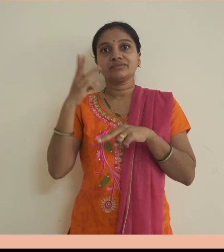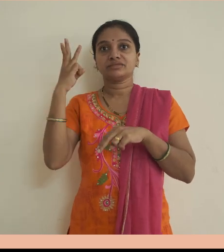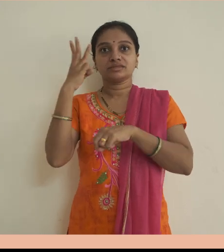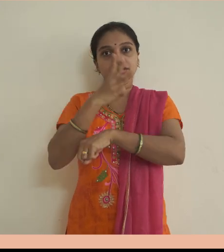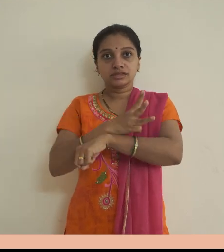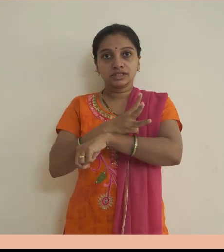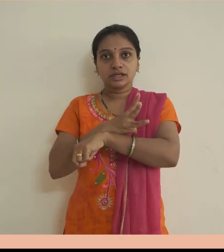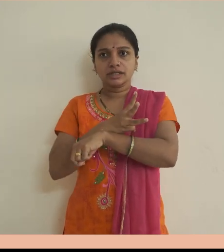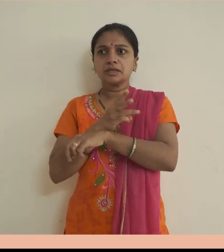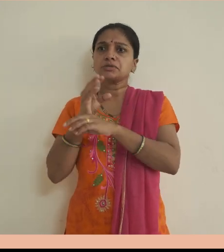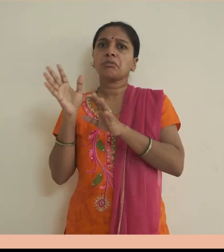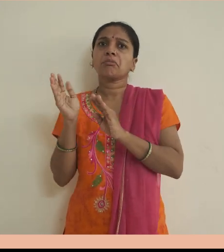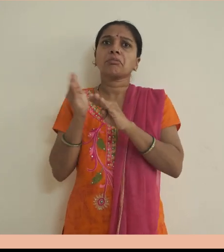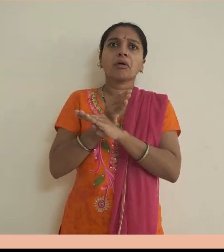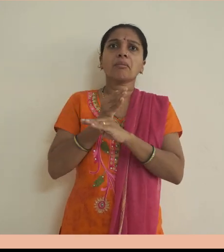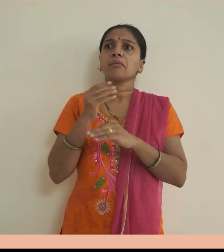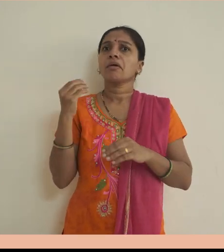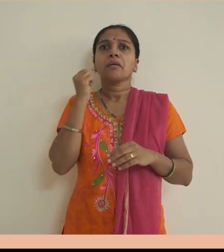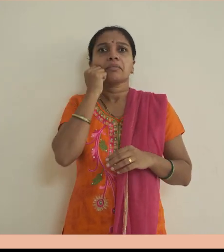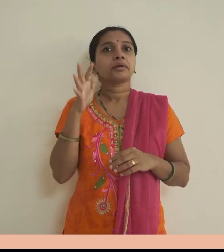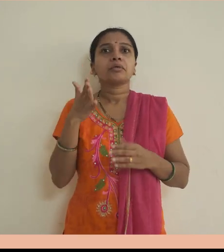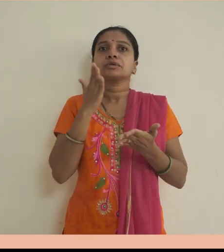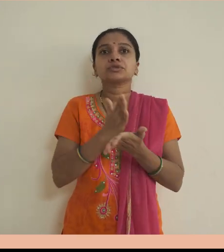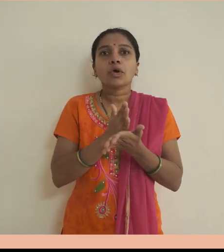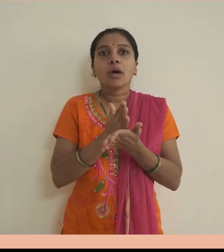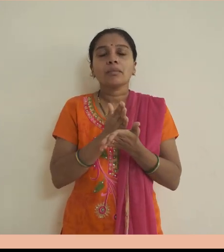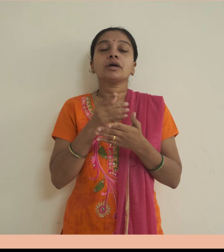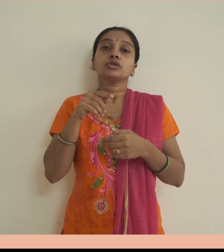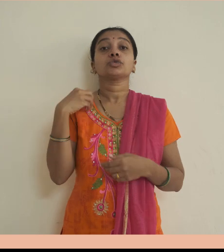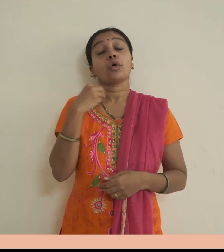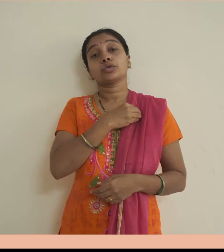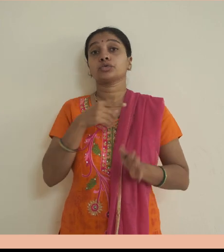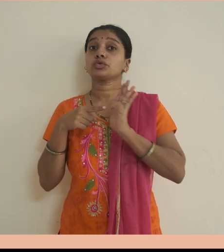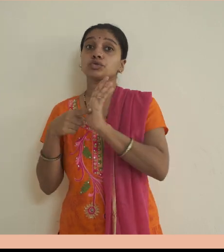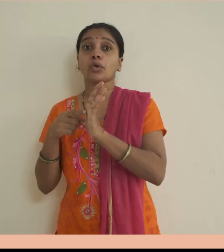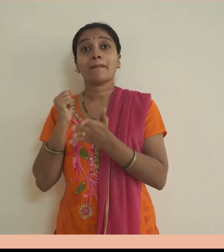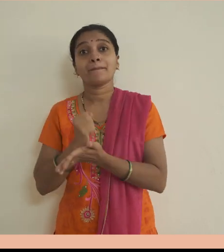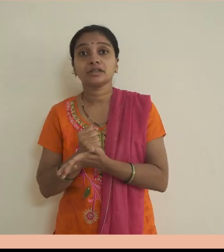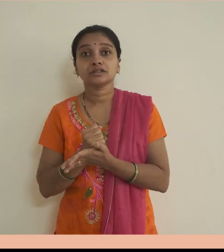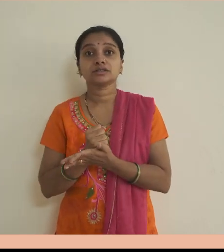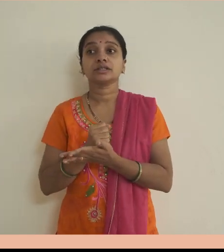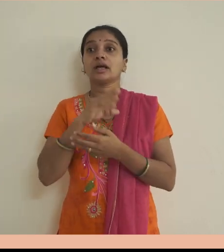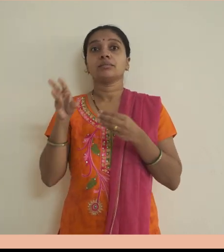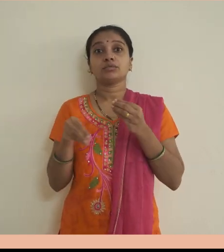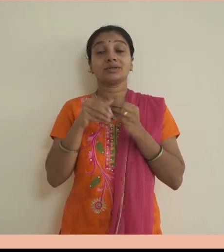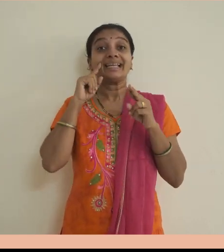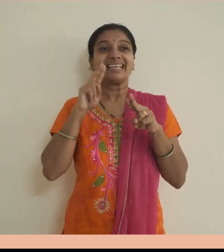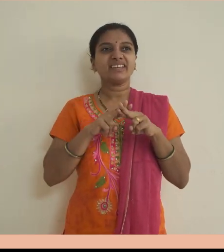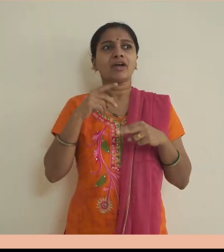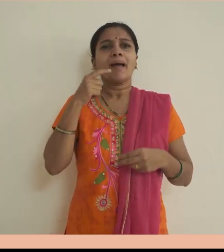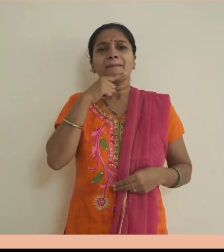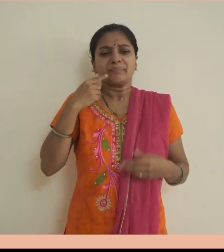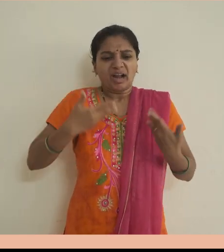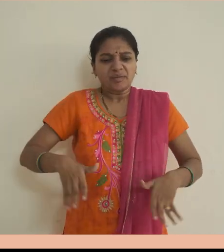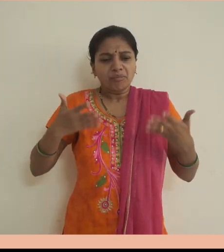or less than 3 days. In case of excessive blood loss, where they bleed heavily during their period cycle